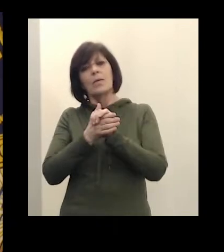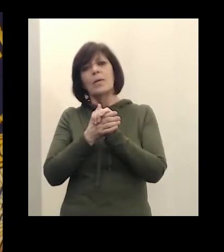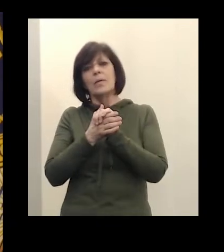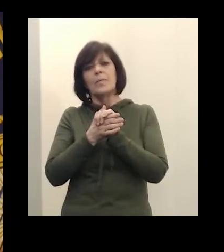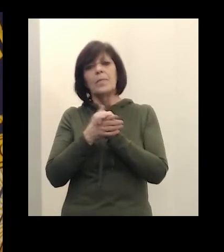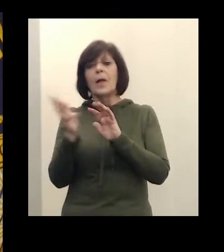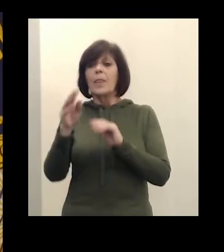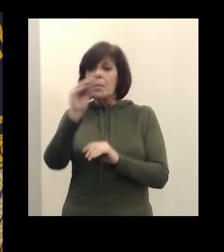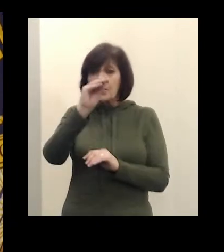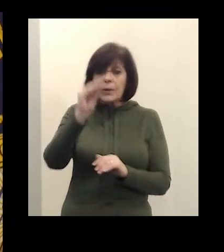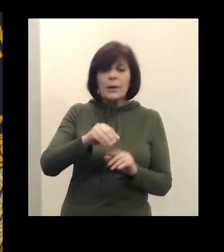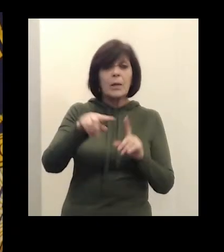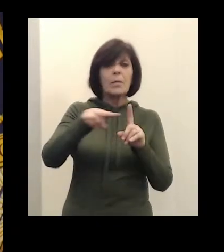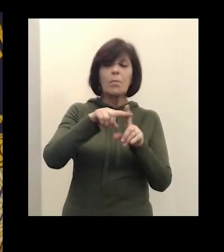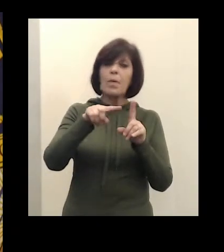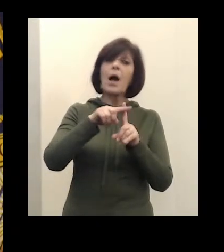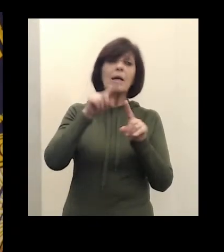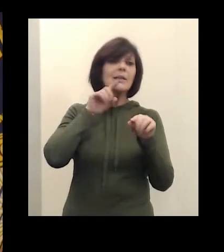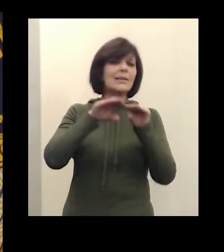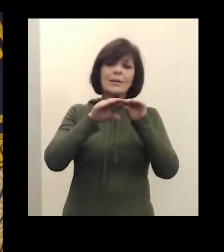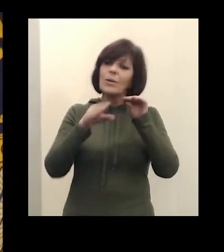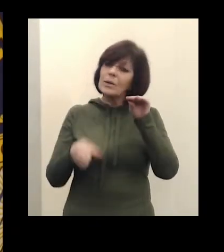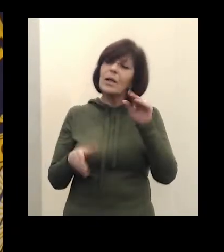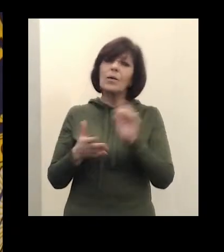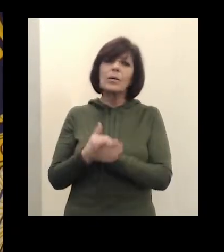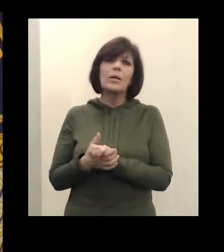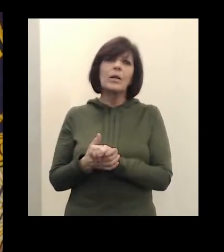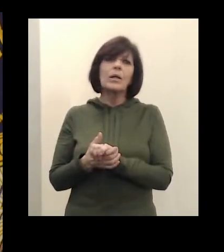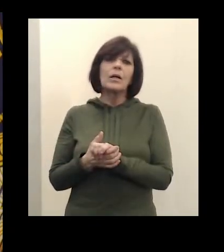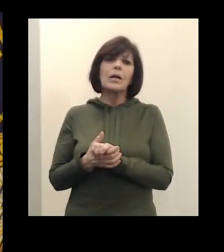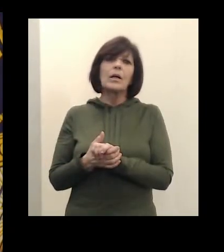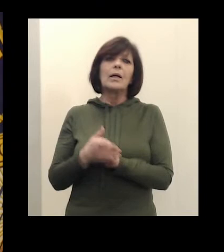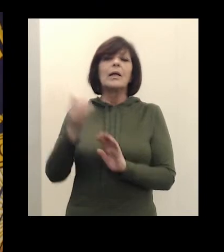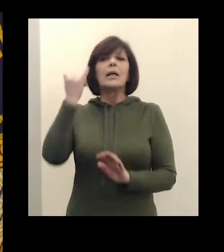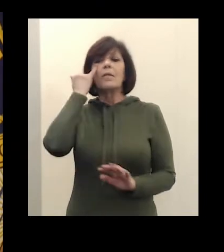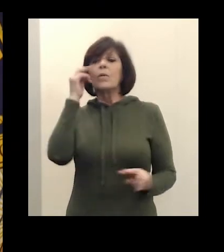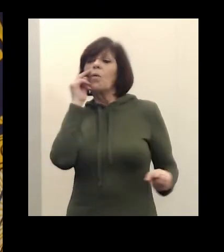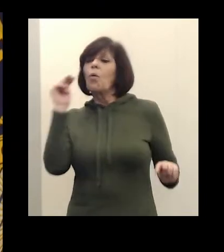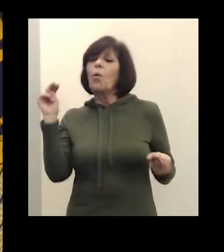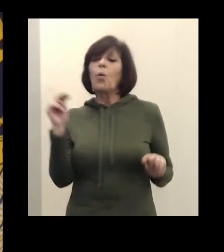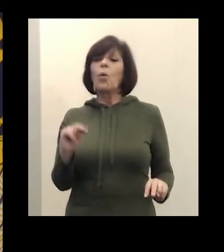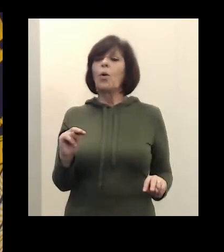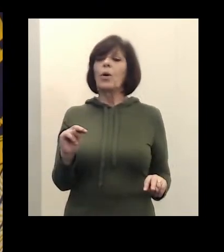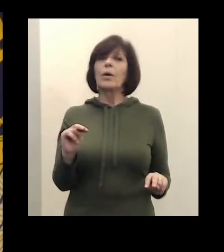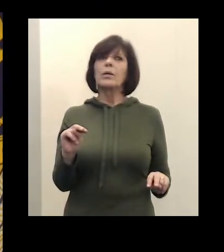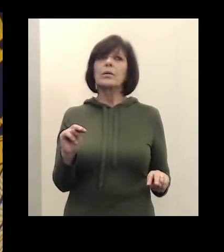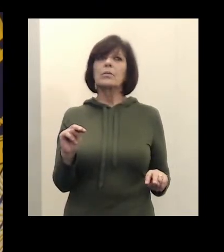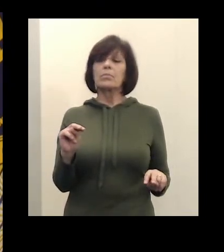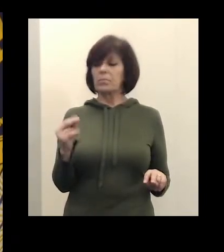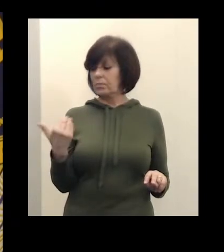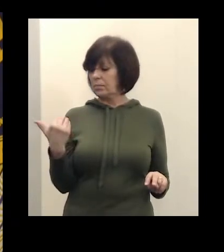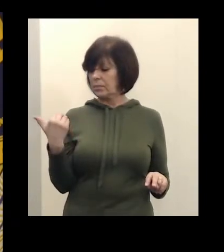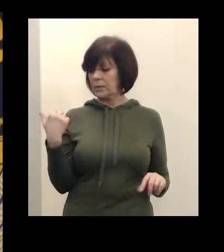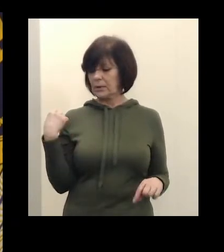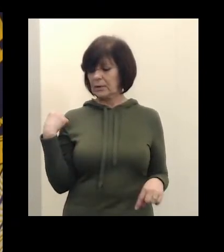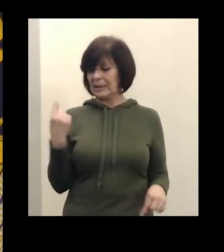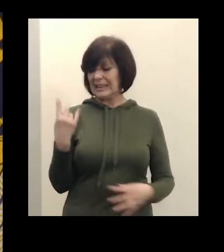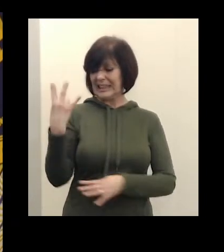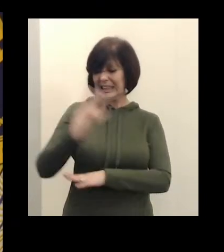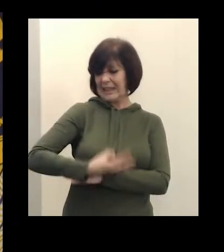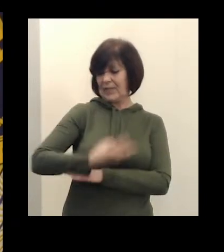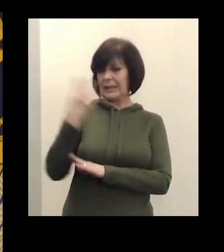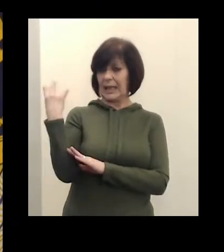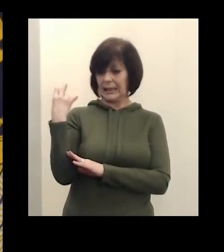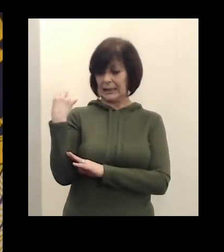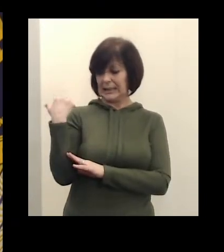percentage positivity rate going down. As I noted, if you looked at the last 7 days, so this past Monday